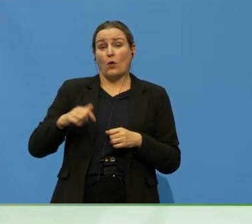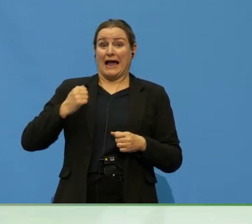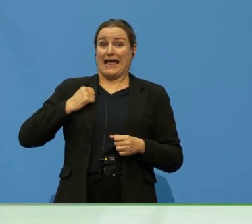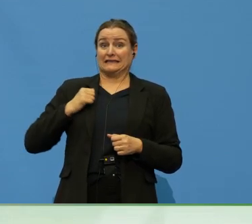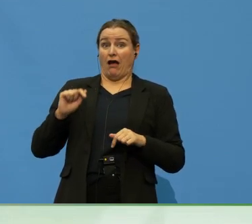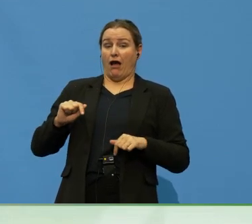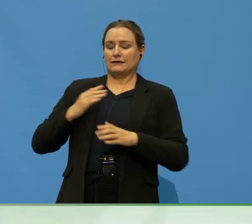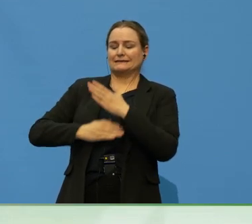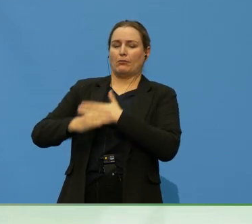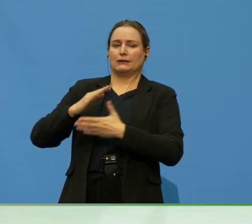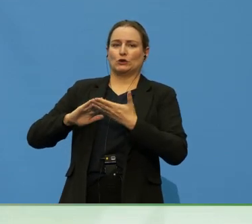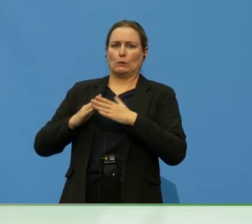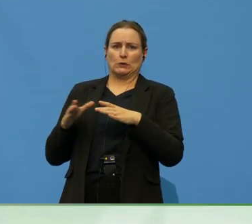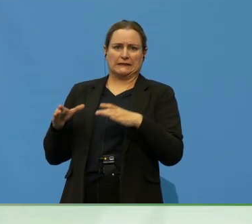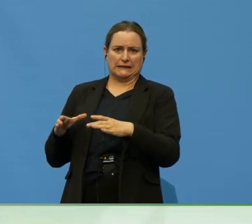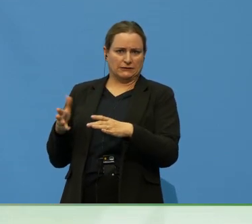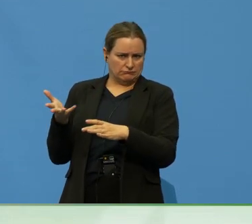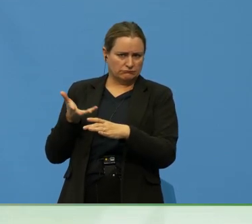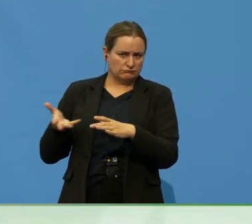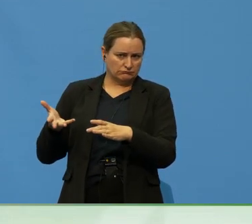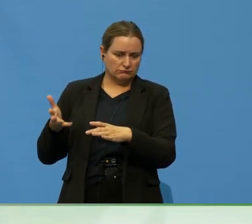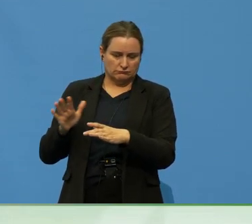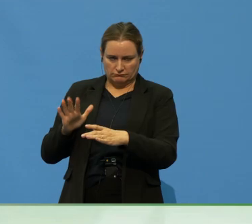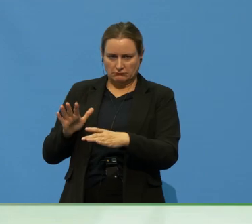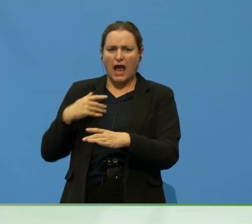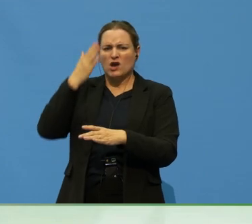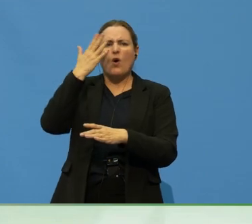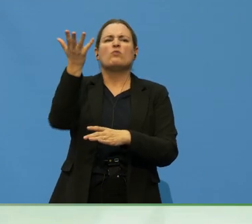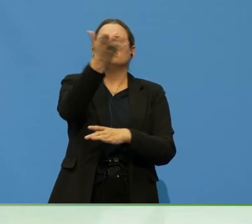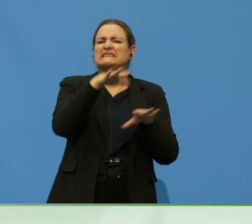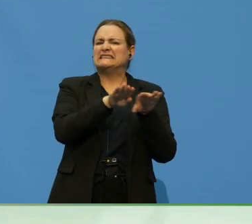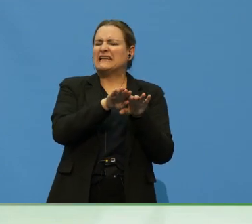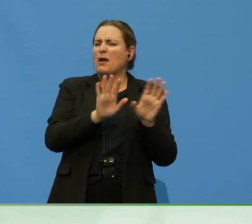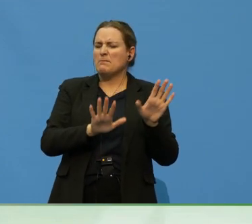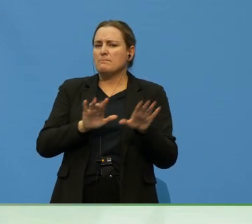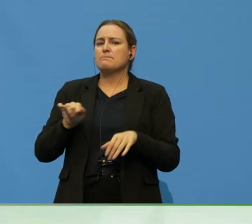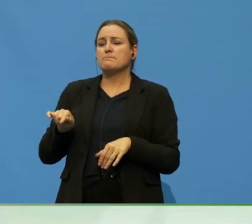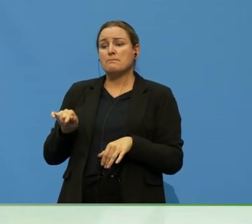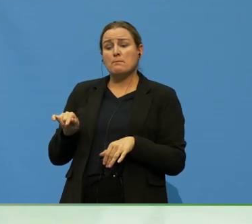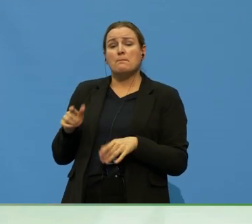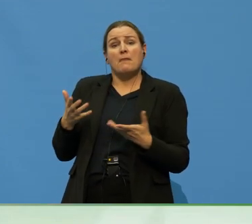suspect it's this way elsewhere, is people are so busy and organizations are so,